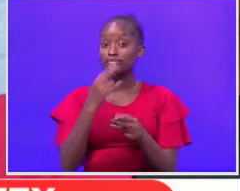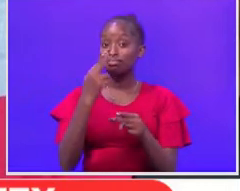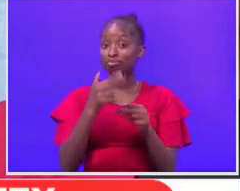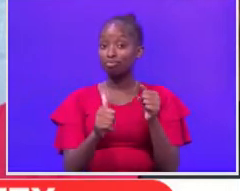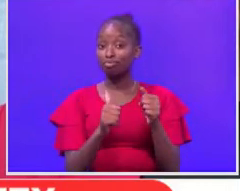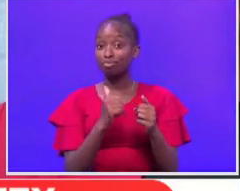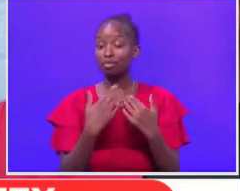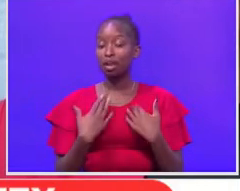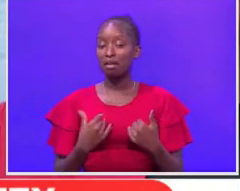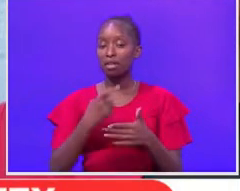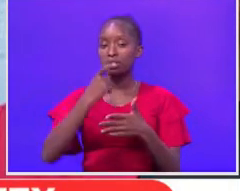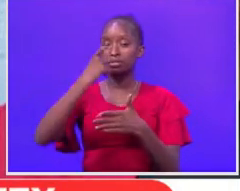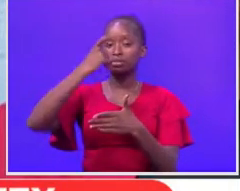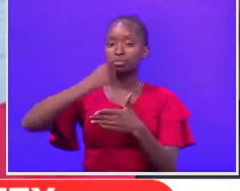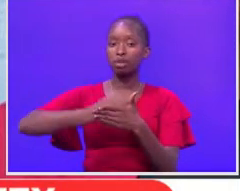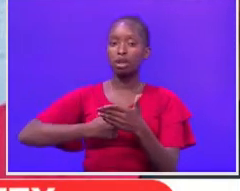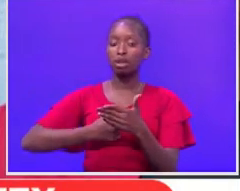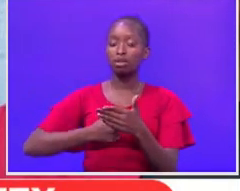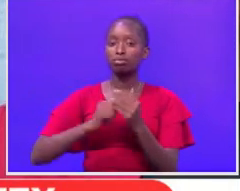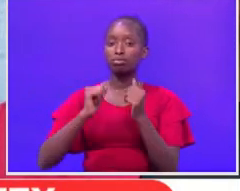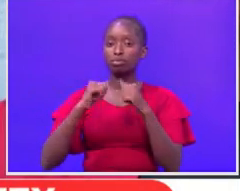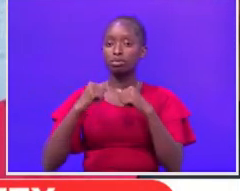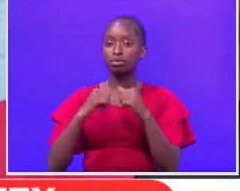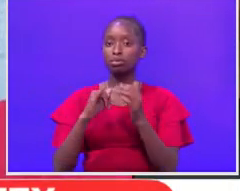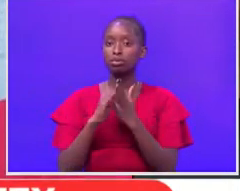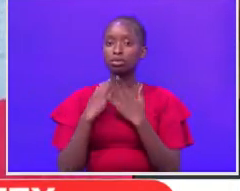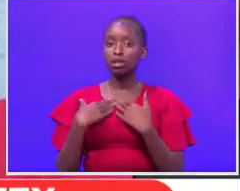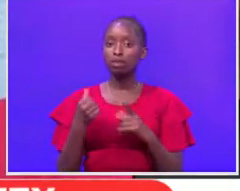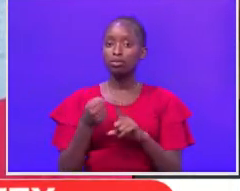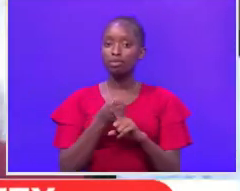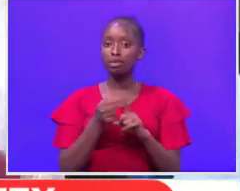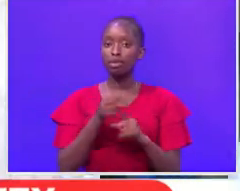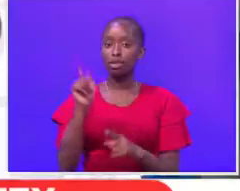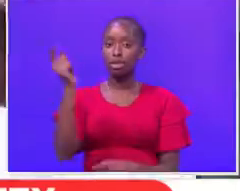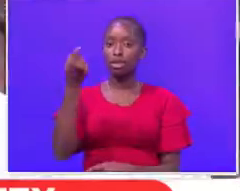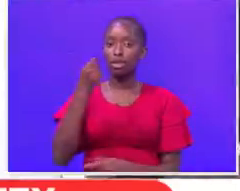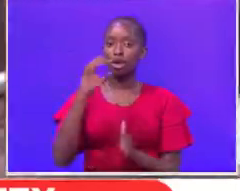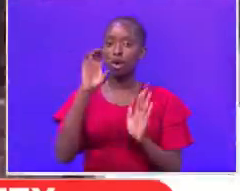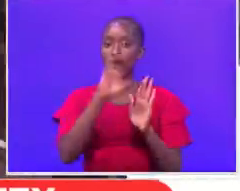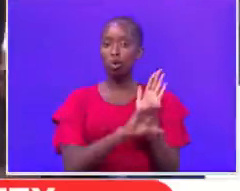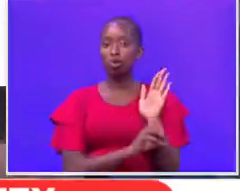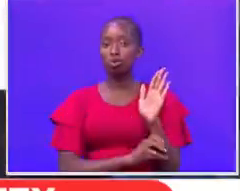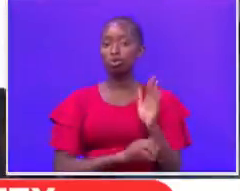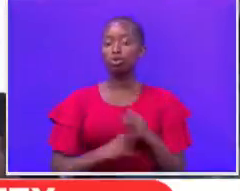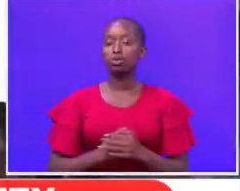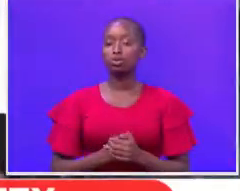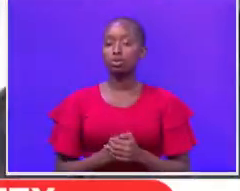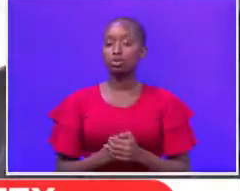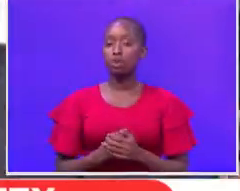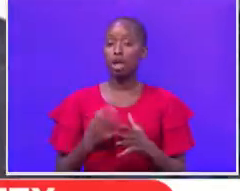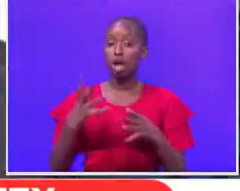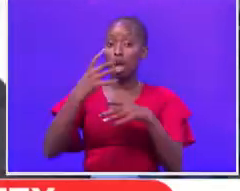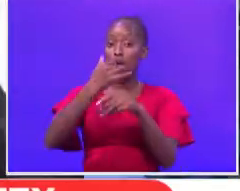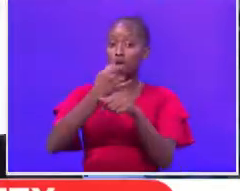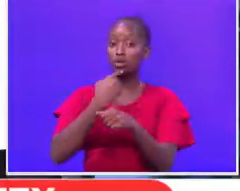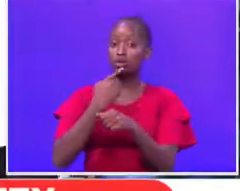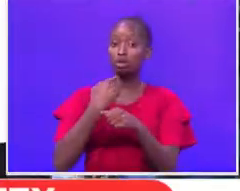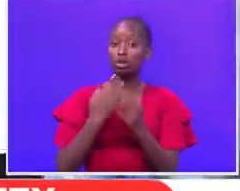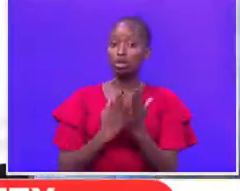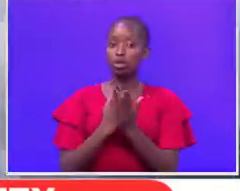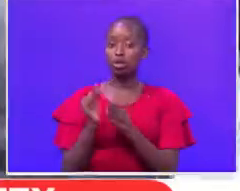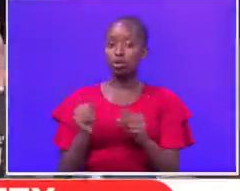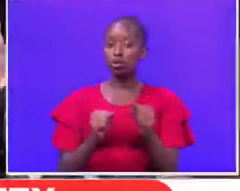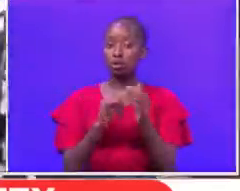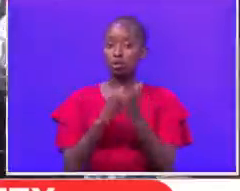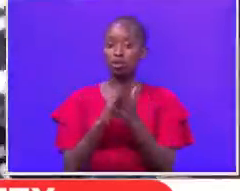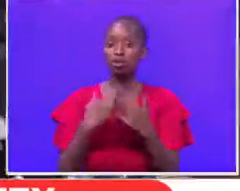tax compliance is a violation of the Kenyan Constitution. The association opines that through the system, crucial and private data